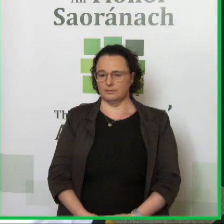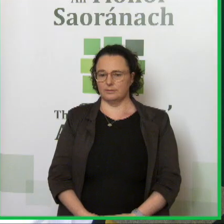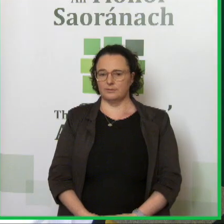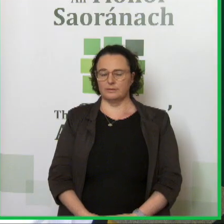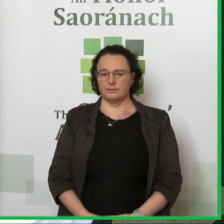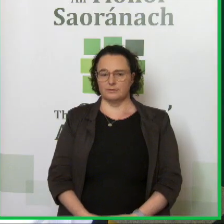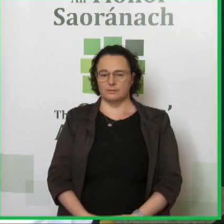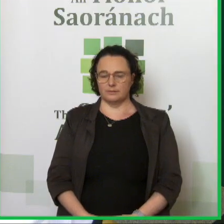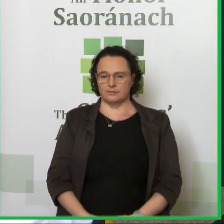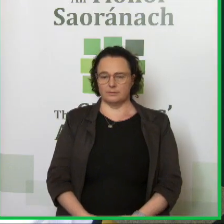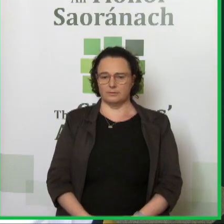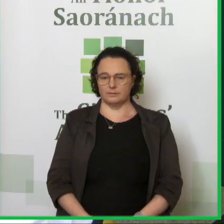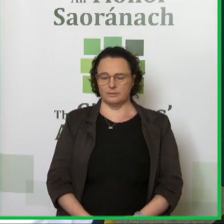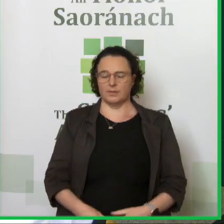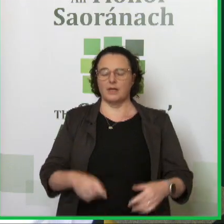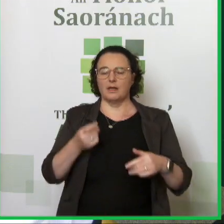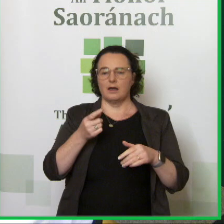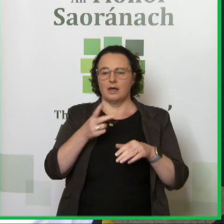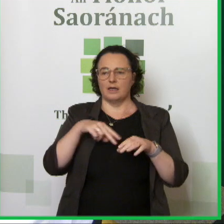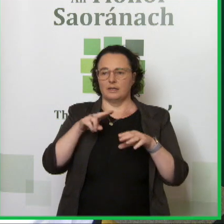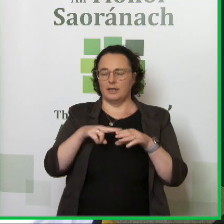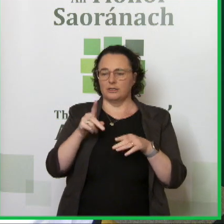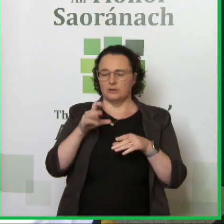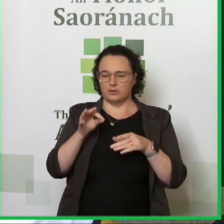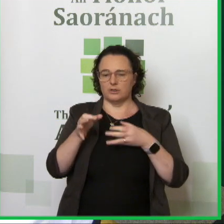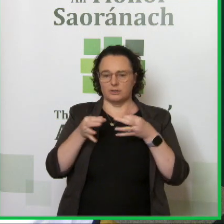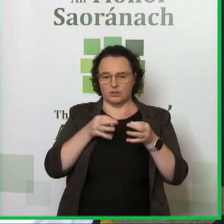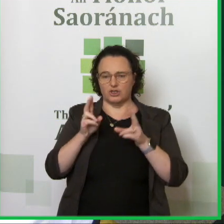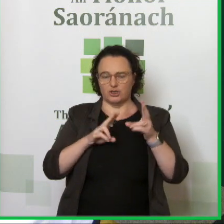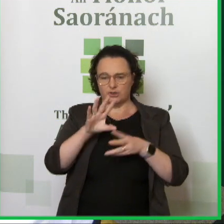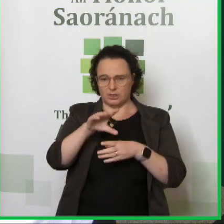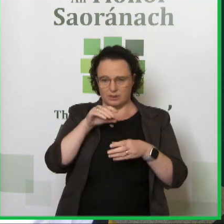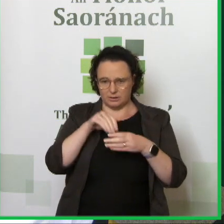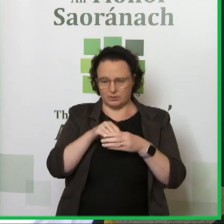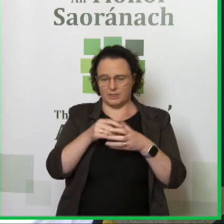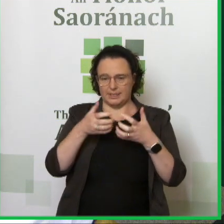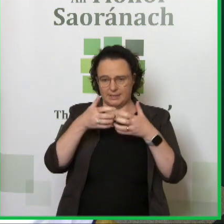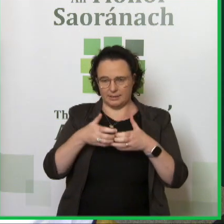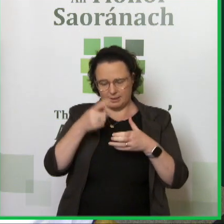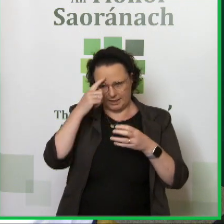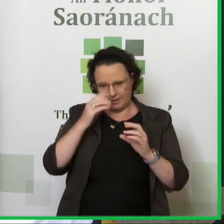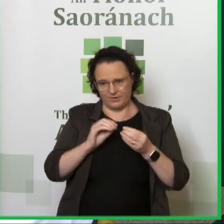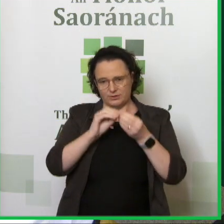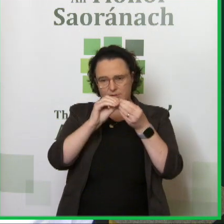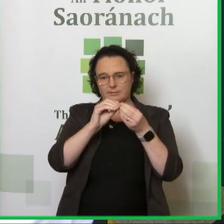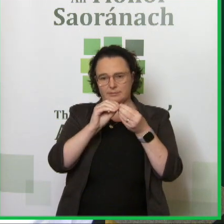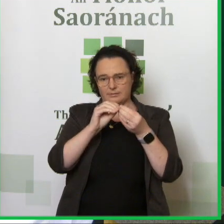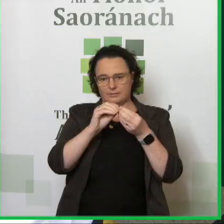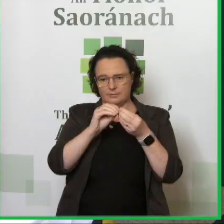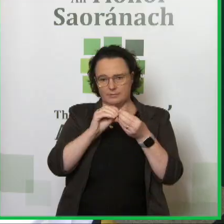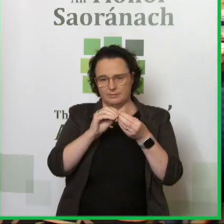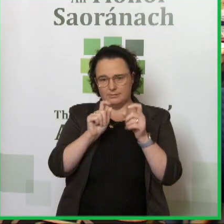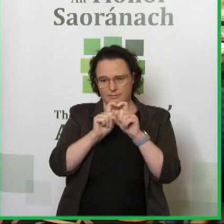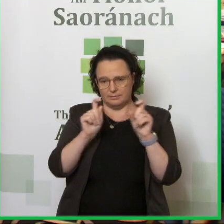Next, National Drug Strategy should include a focus on service and technological innovation. Table